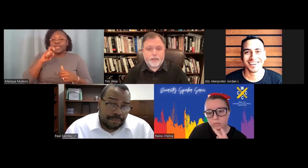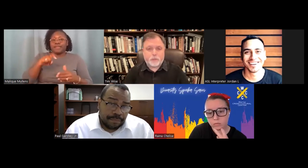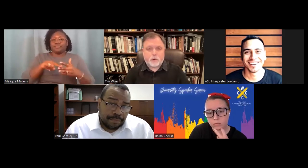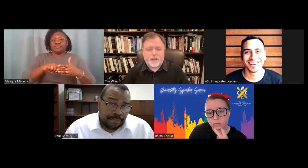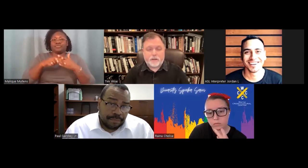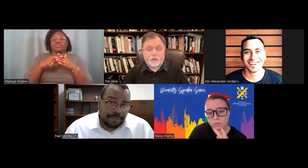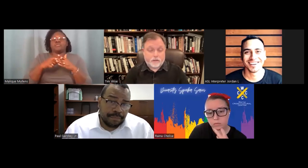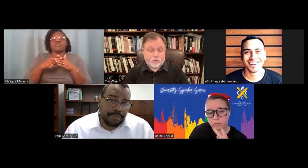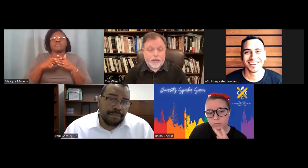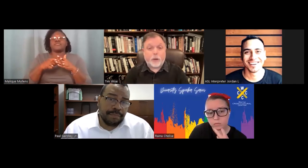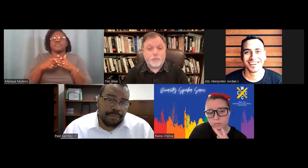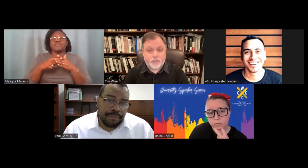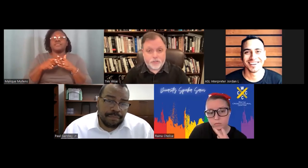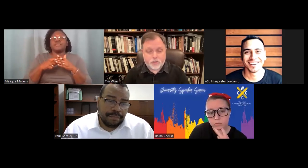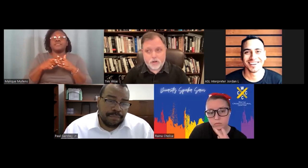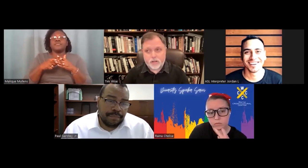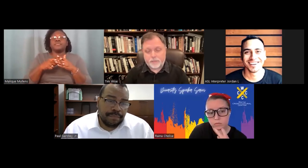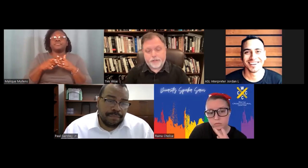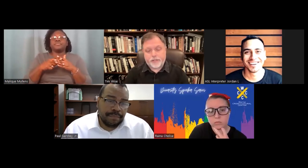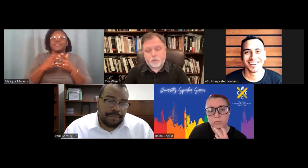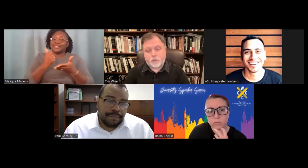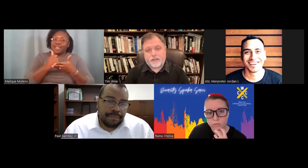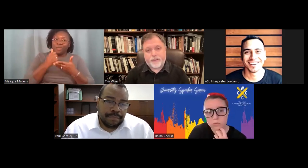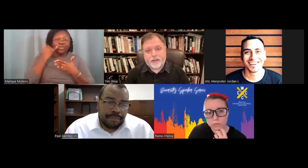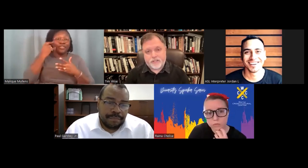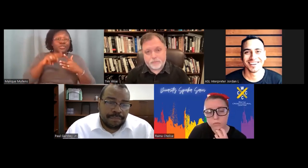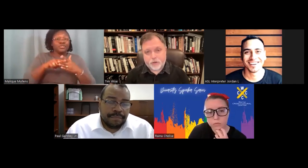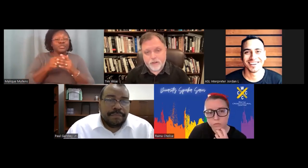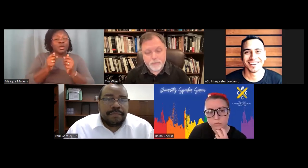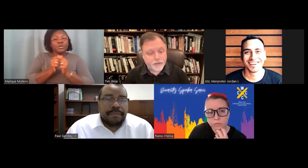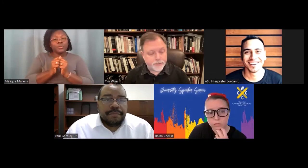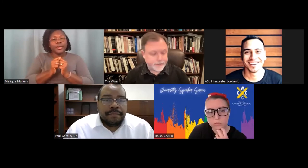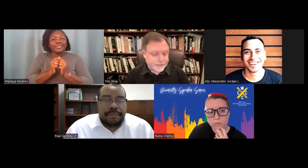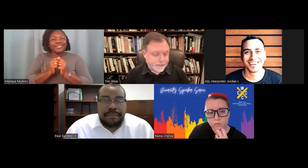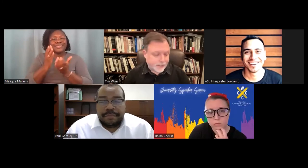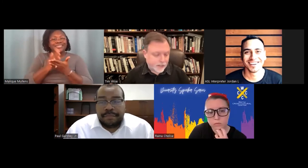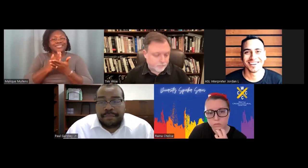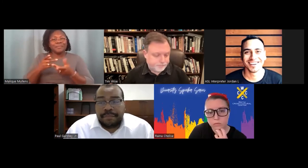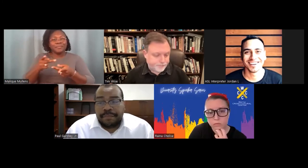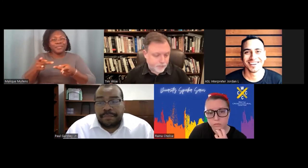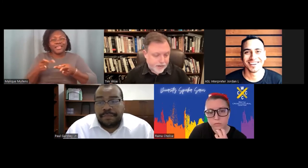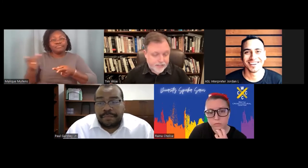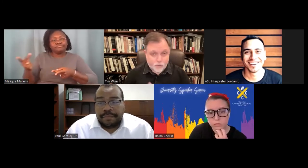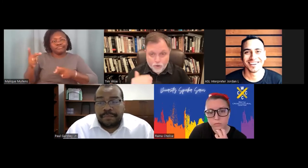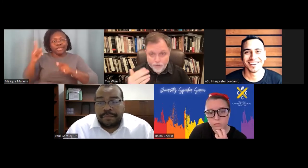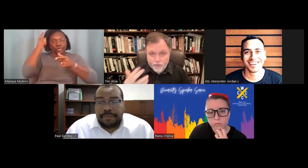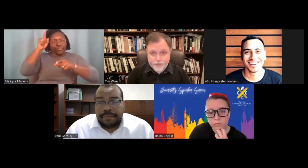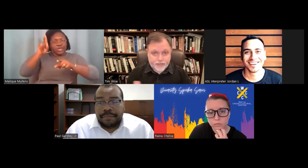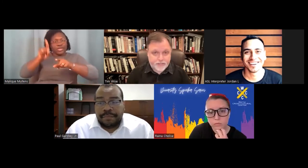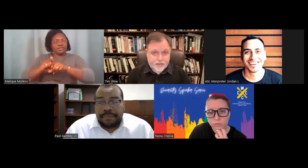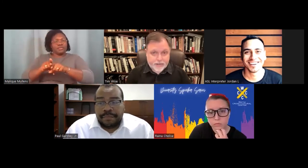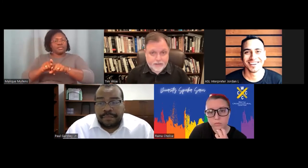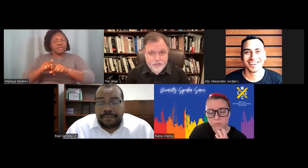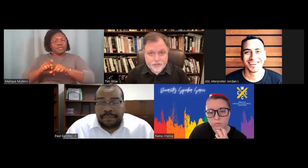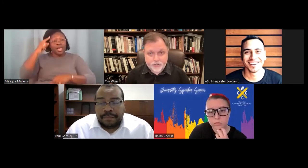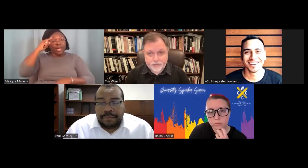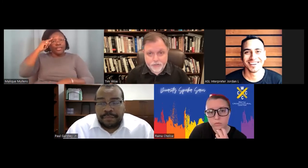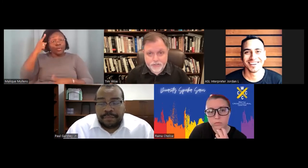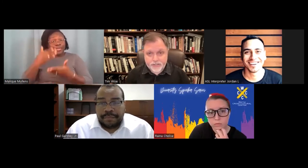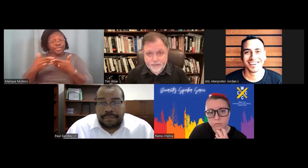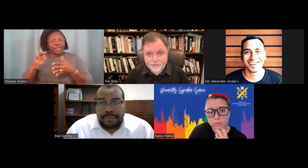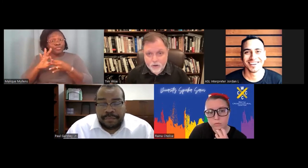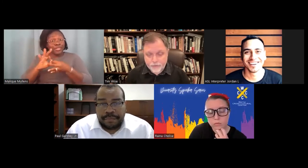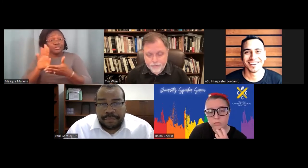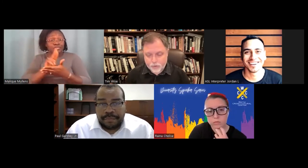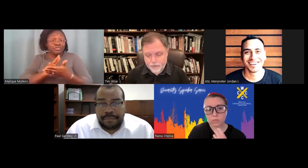a place where we can, or it helps to start in a place where we can find some agreement. And I think one of the things that colleges and